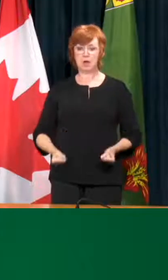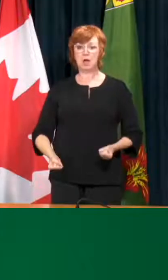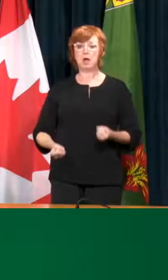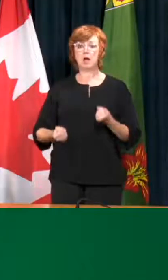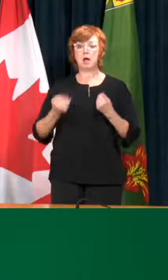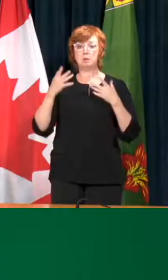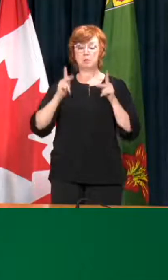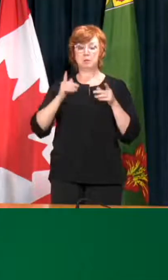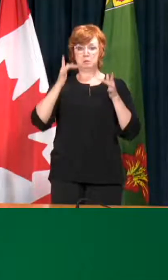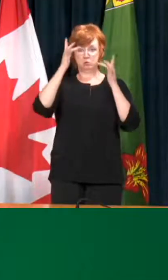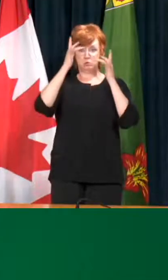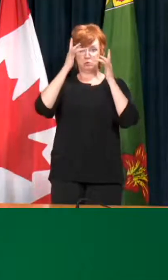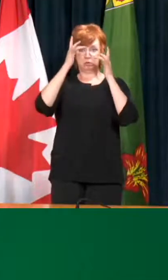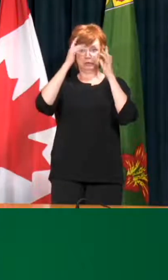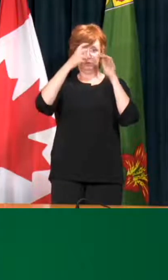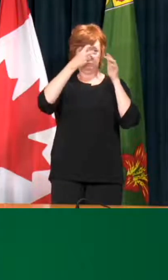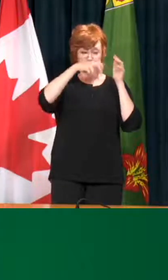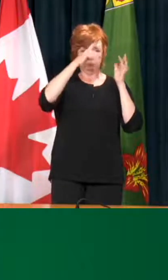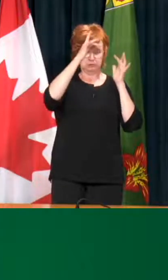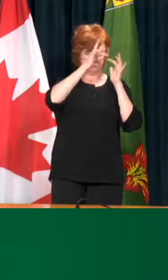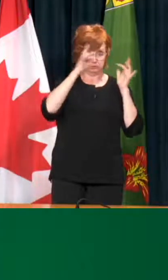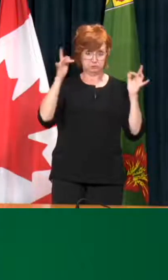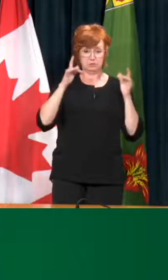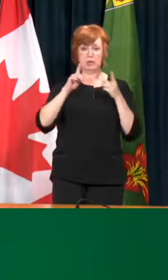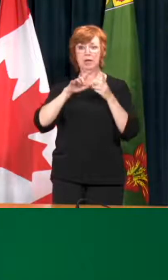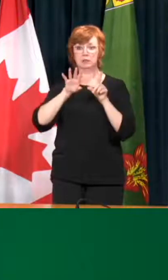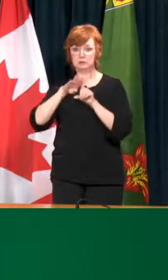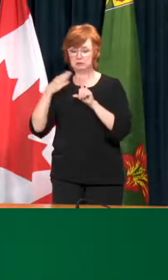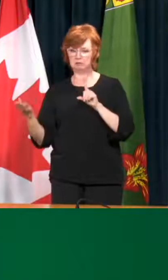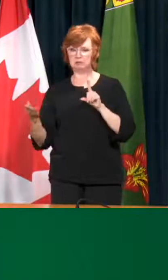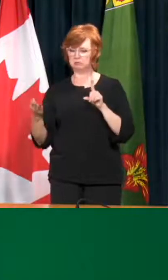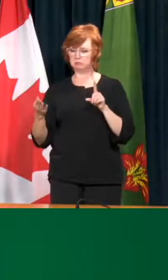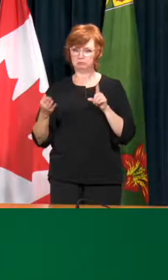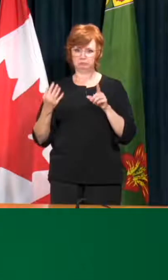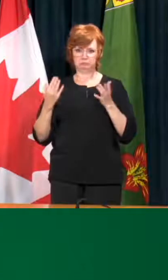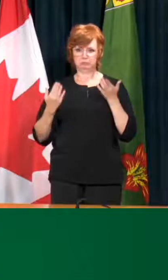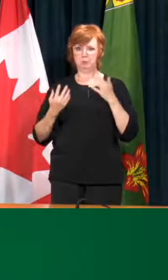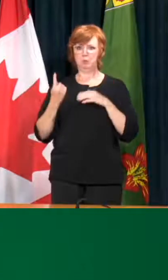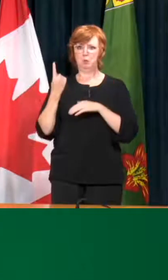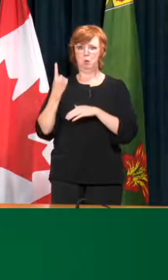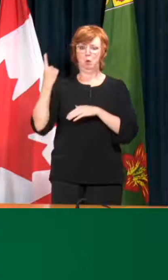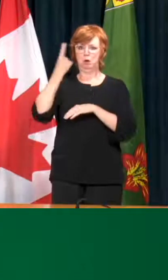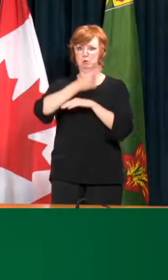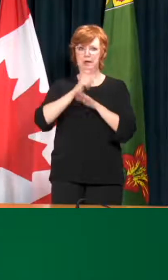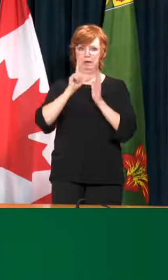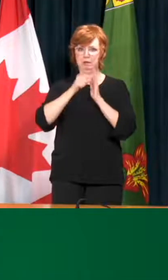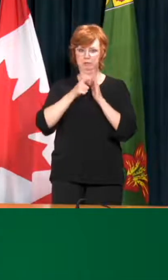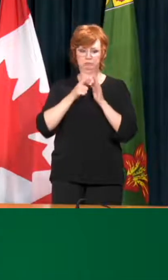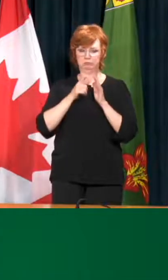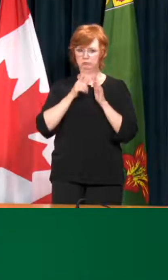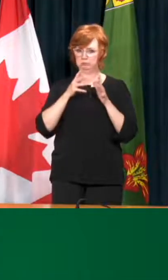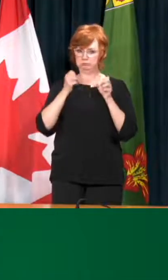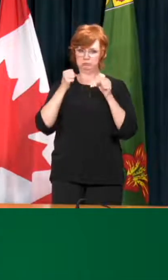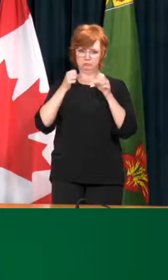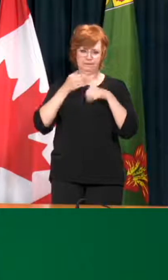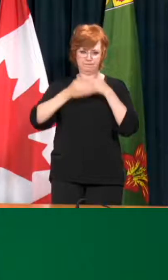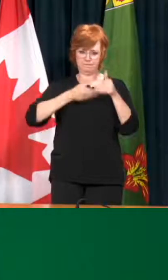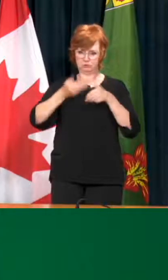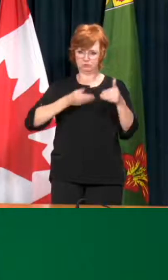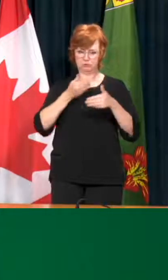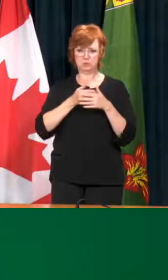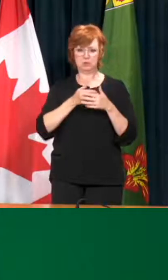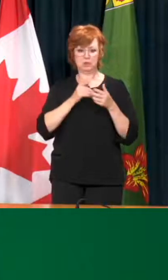in almost real time, and certainly over time with further investigations there may be some changes to